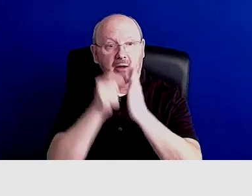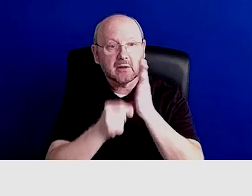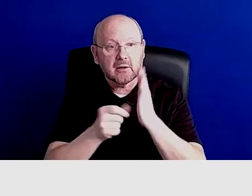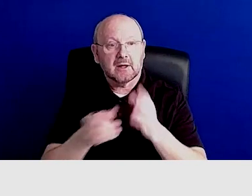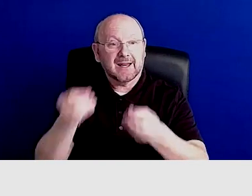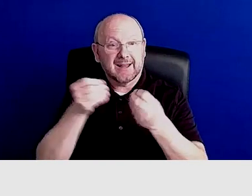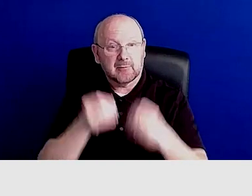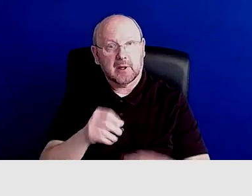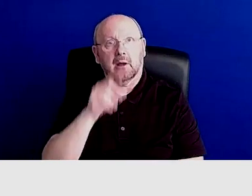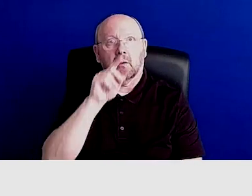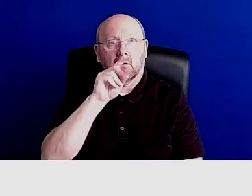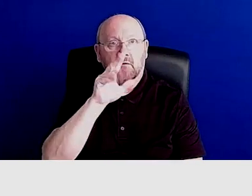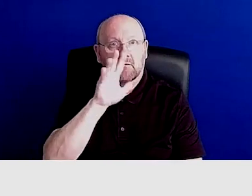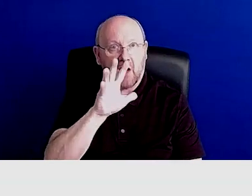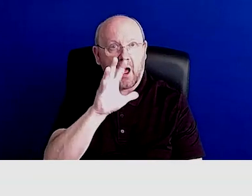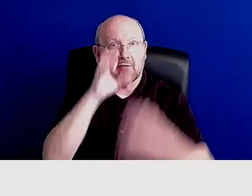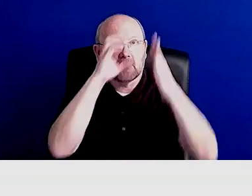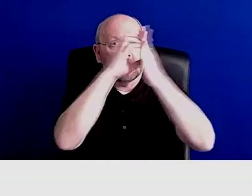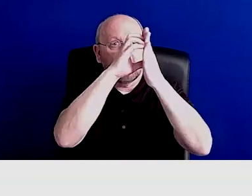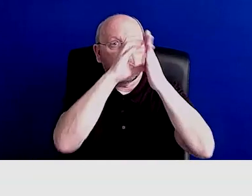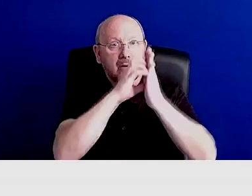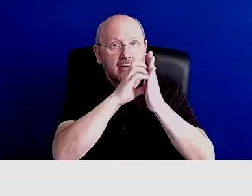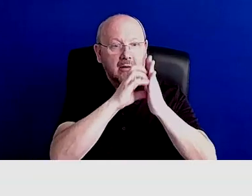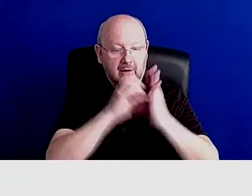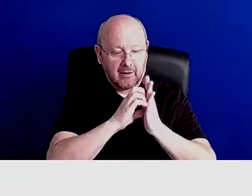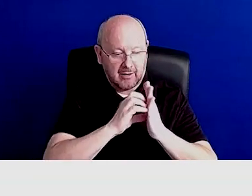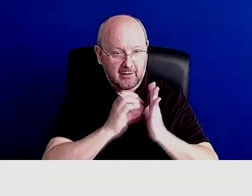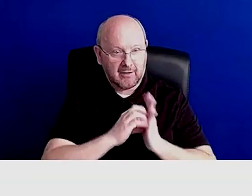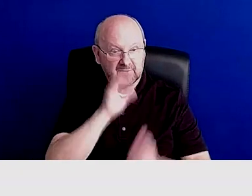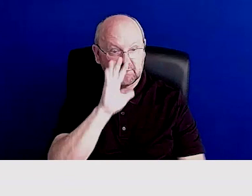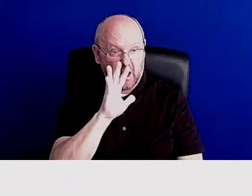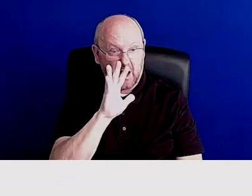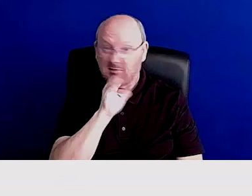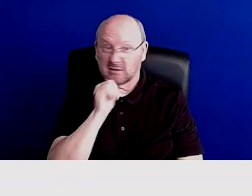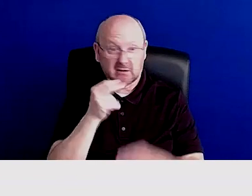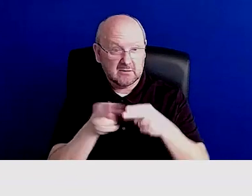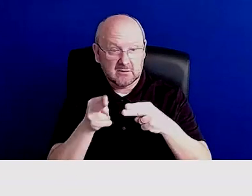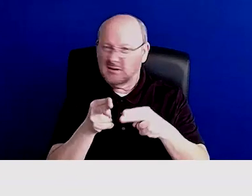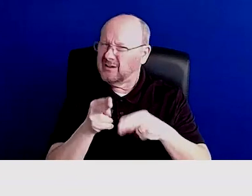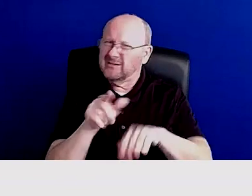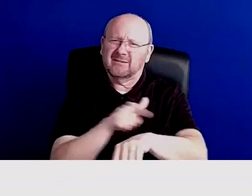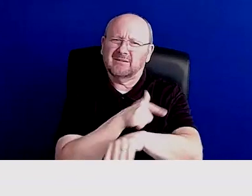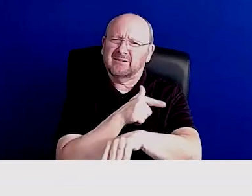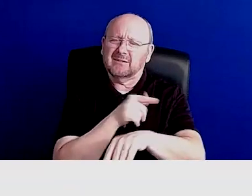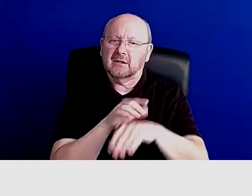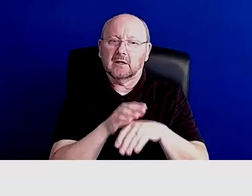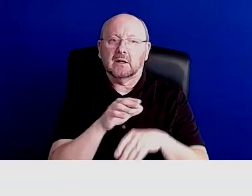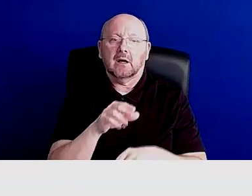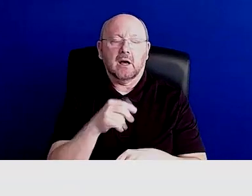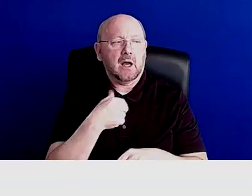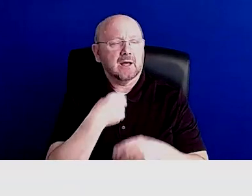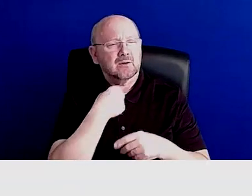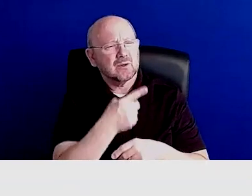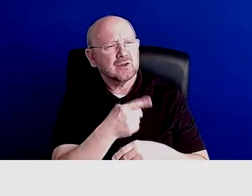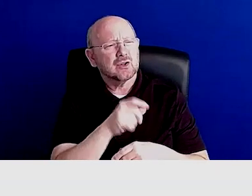3, 4, 5 paragraphs. That's not a short introduction. Okay. That's too long. Make it only 1 paragraph long.